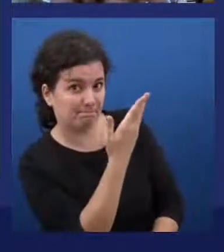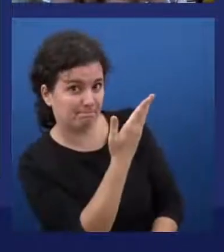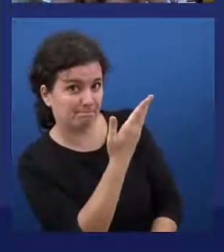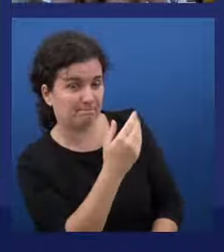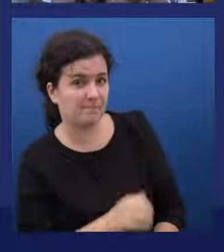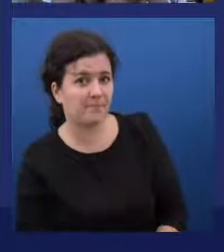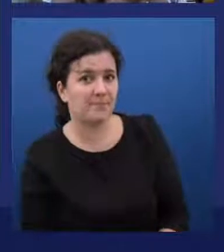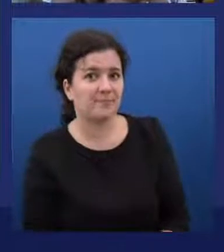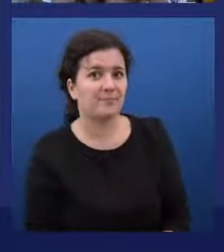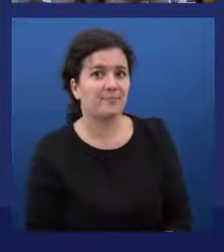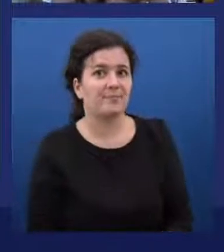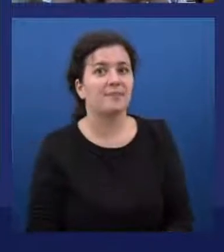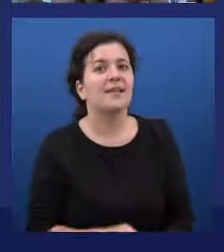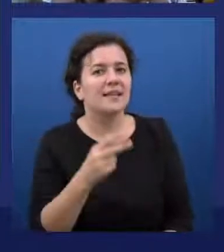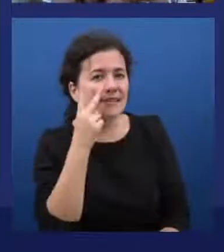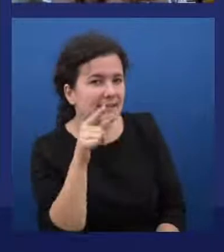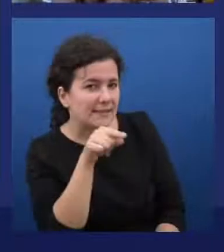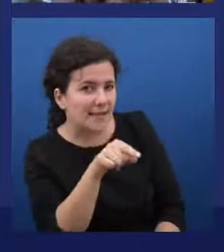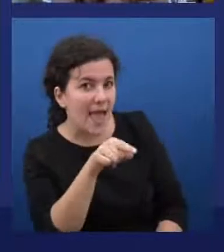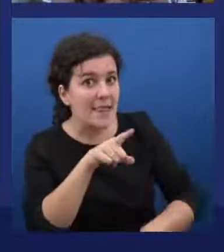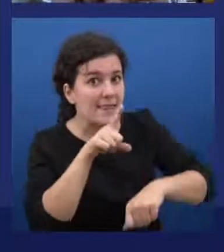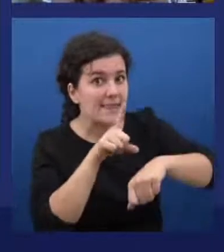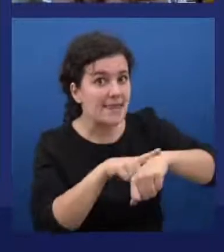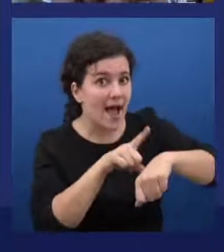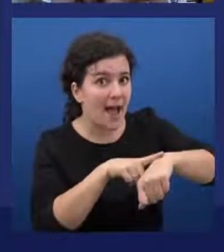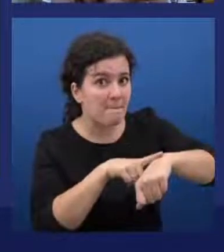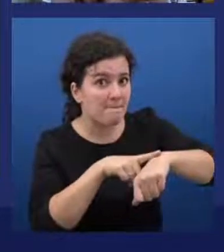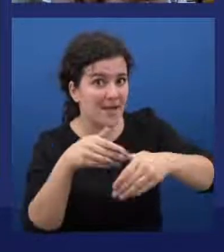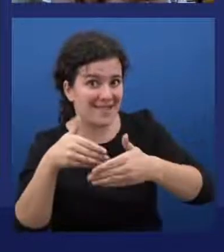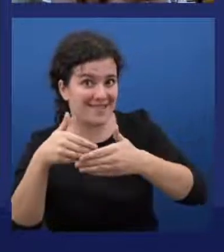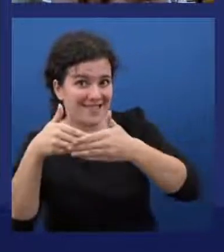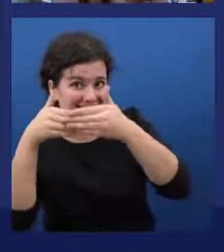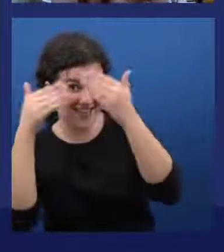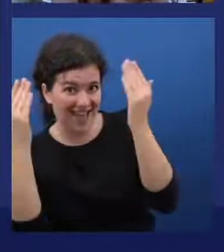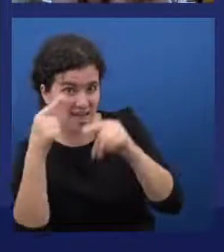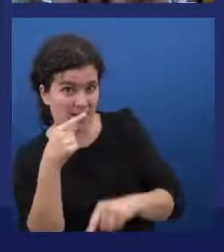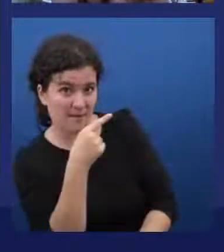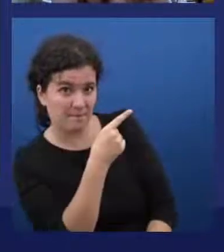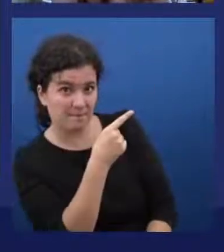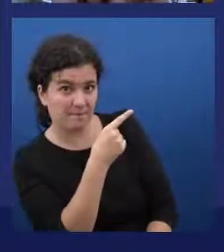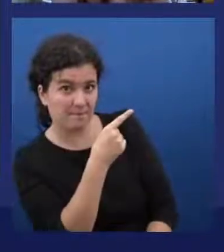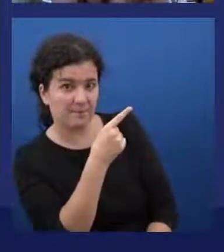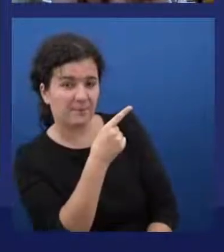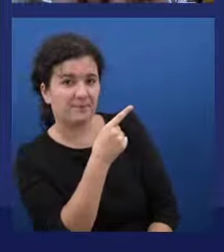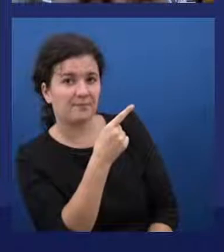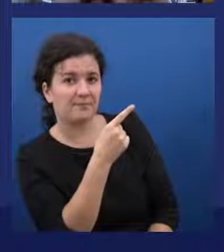time and date here, and then some kind of